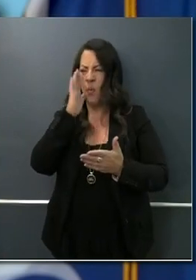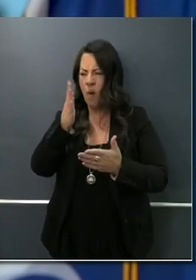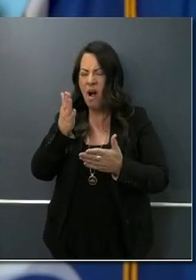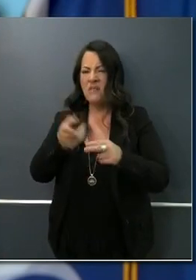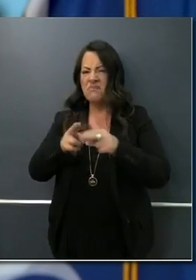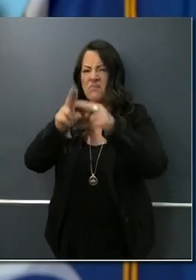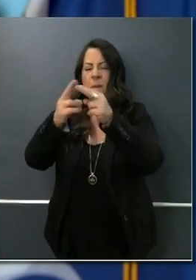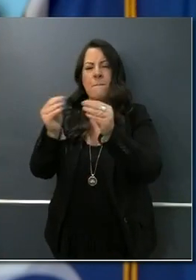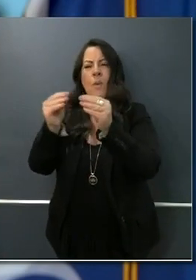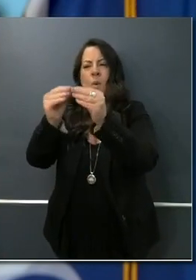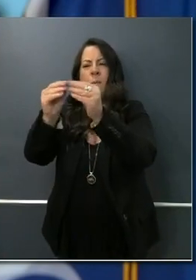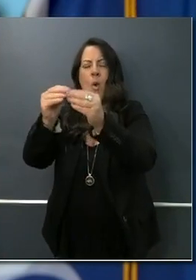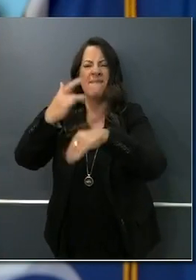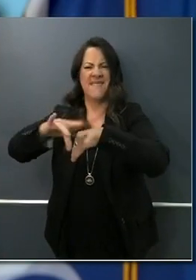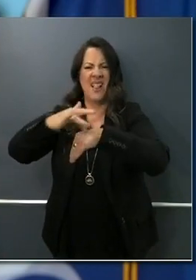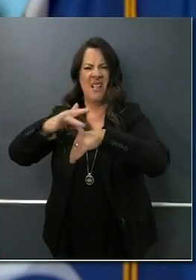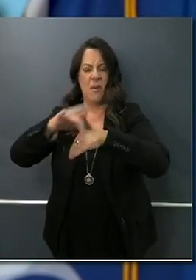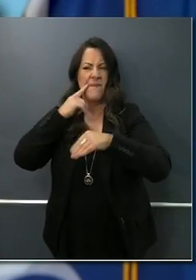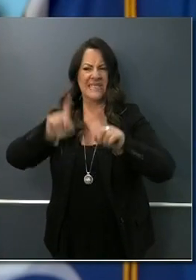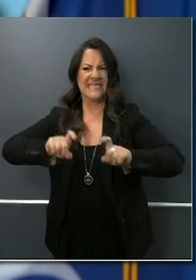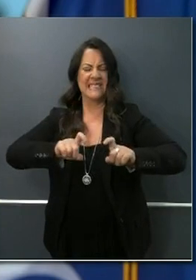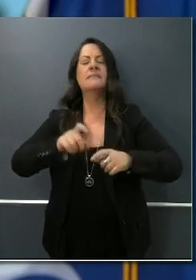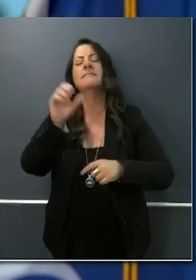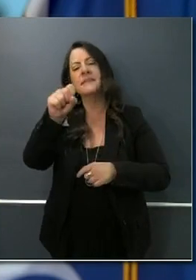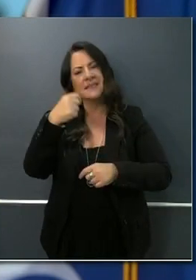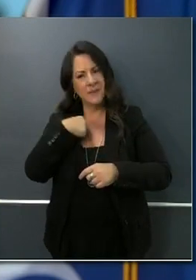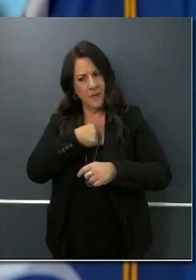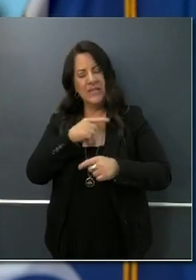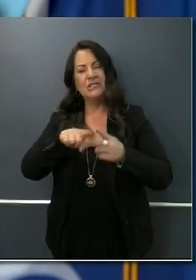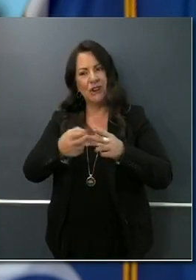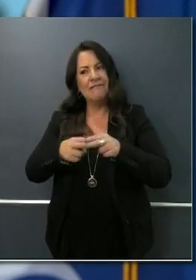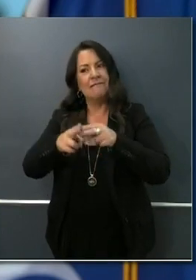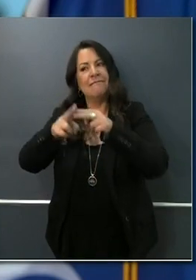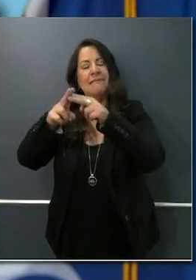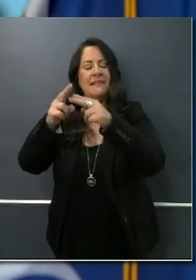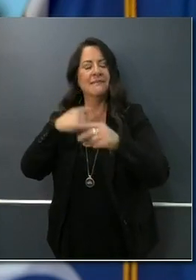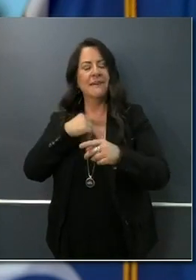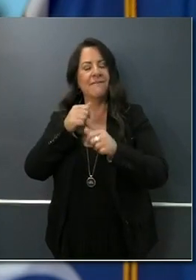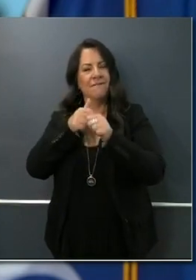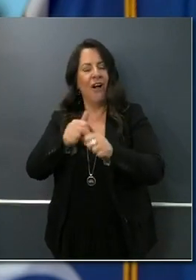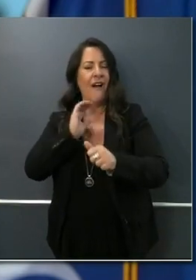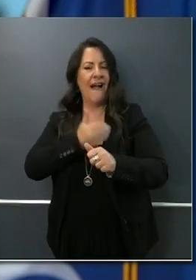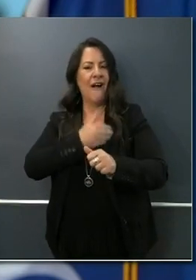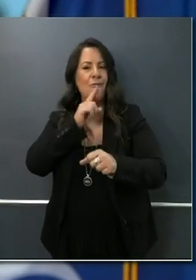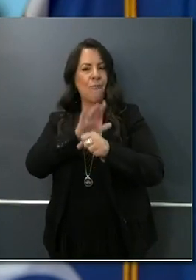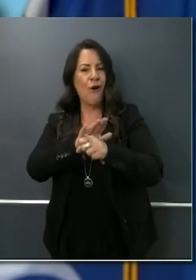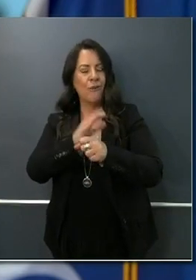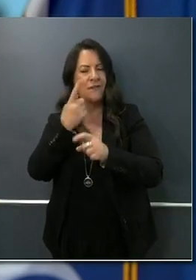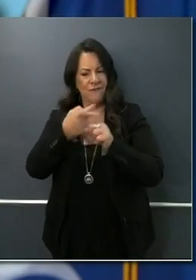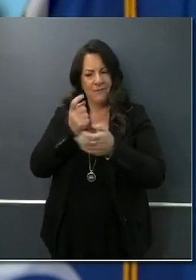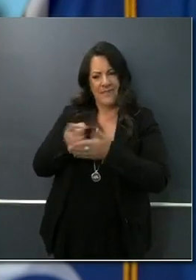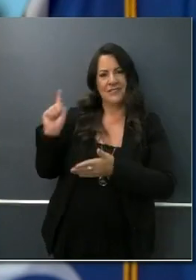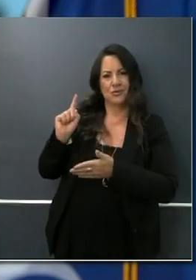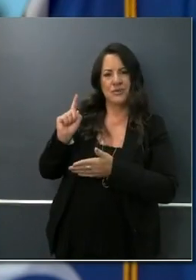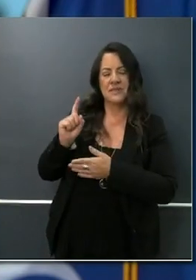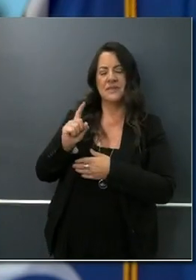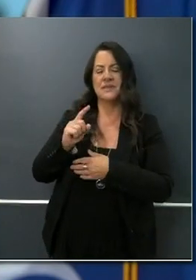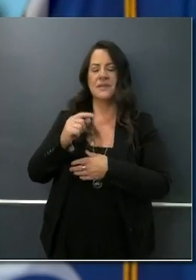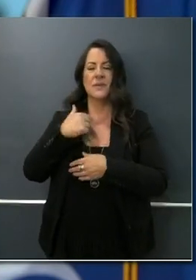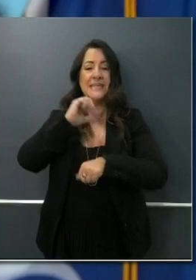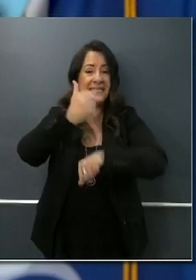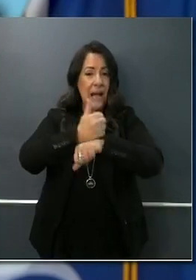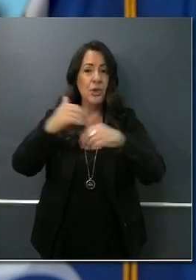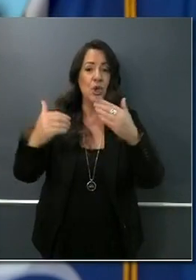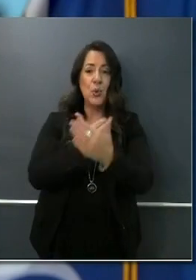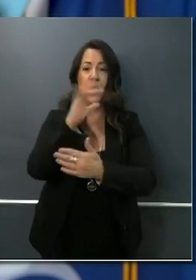substantially increasing our testing. I should just note we're also seeing those benchmarks of commitments I made last week on those 80 new testing sites